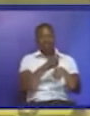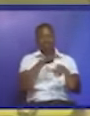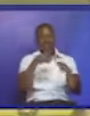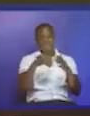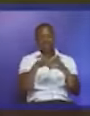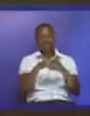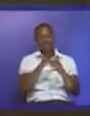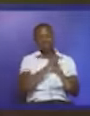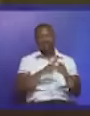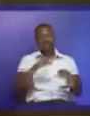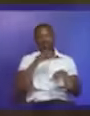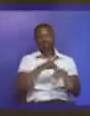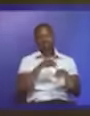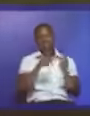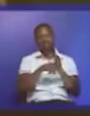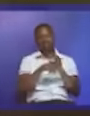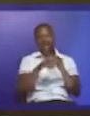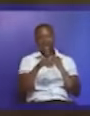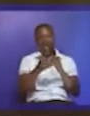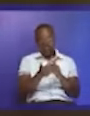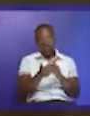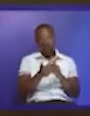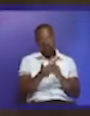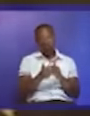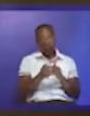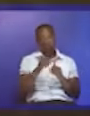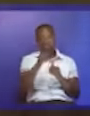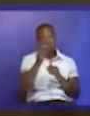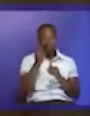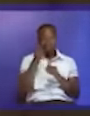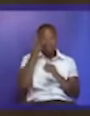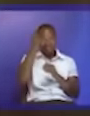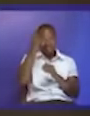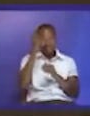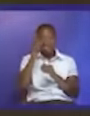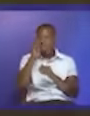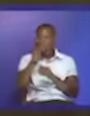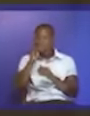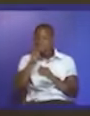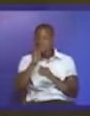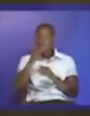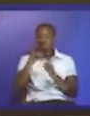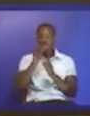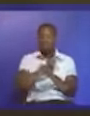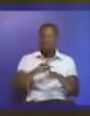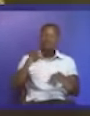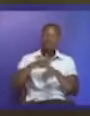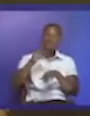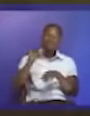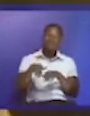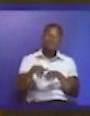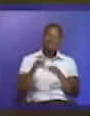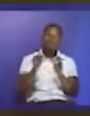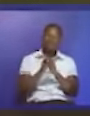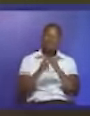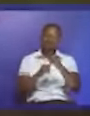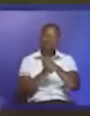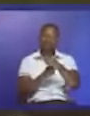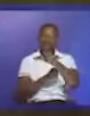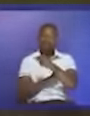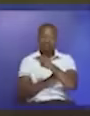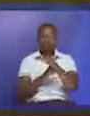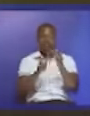the resultant effect of your comprehending the mysteries of the kingdom. This is the foundation for